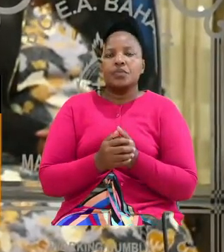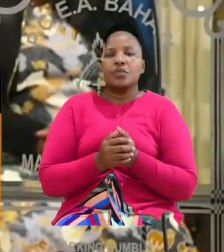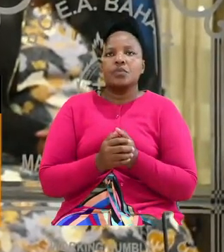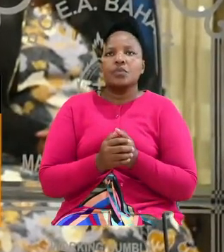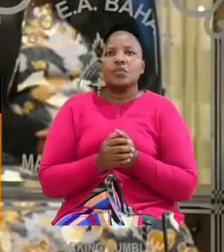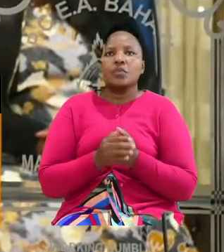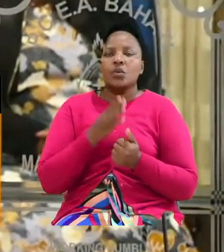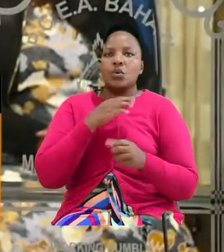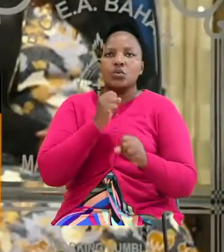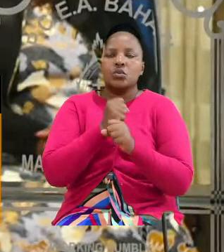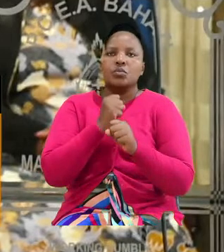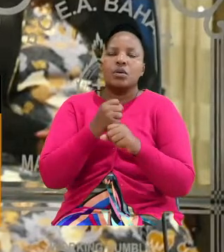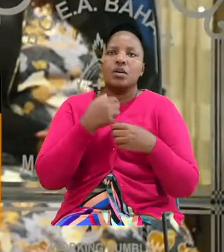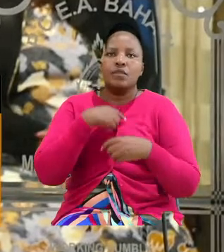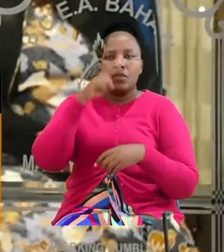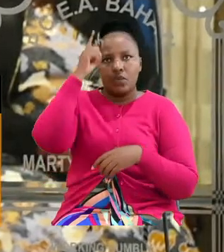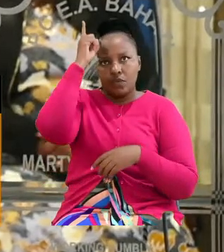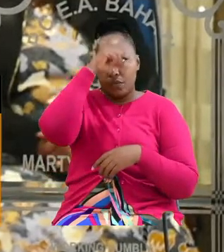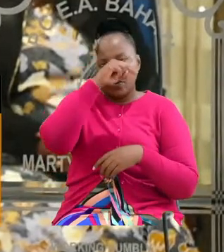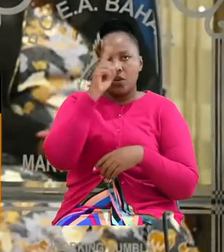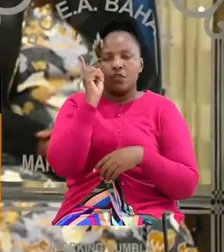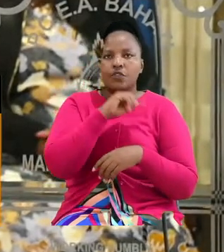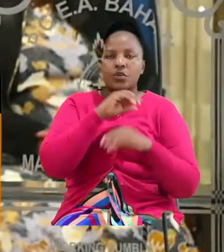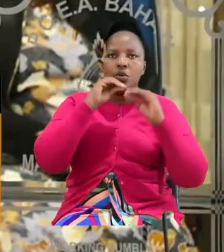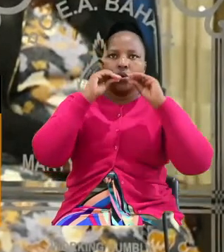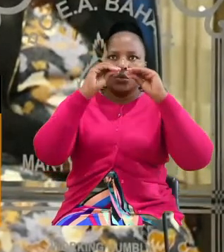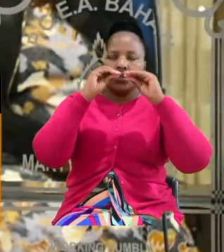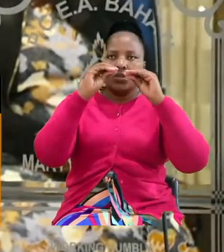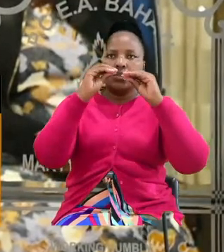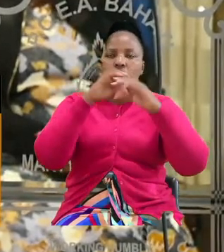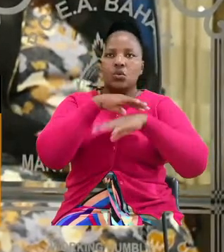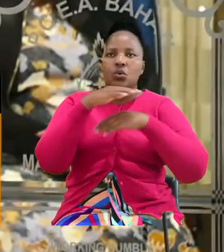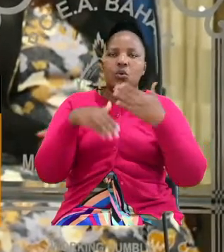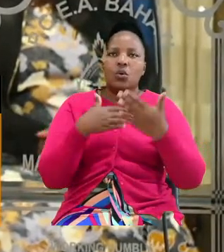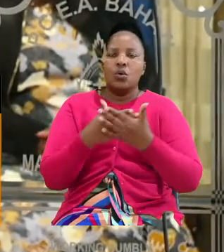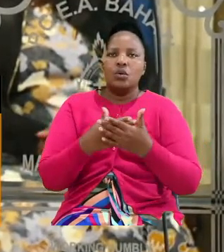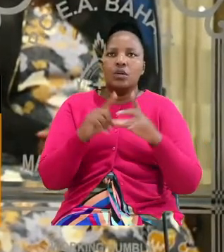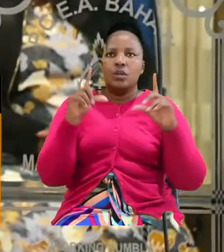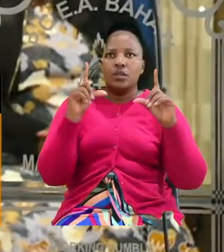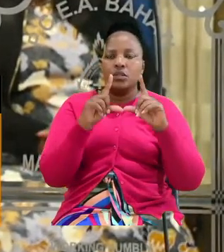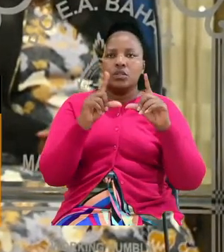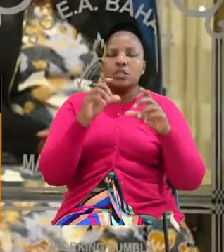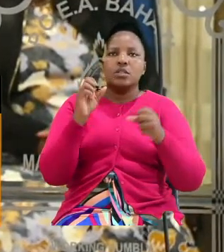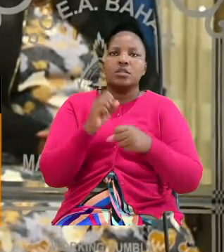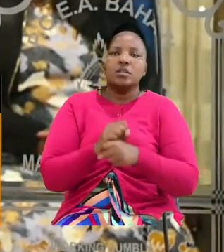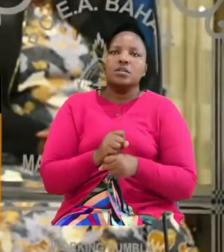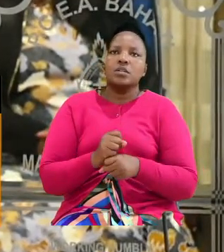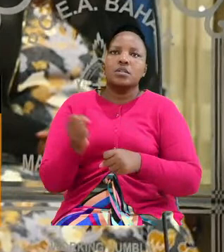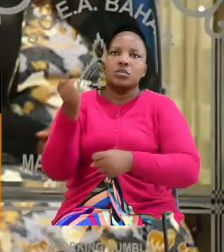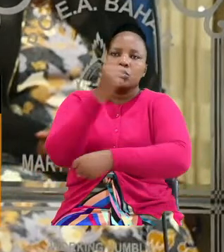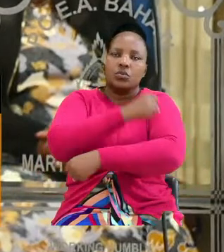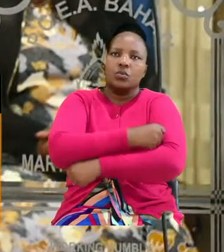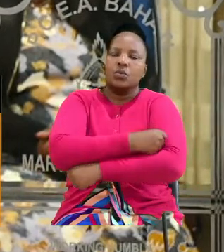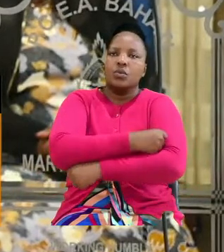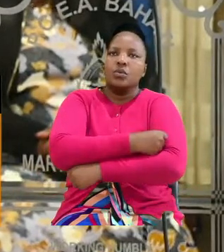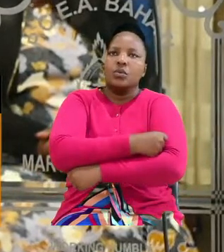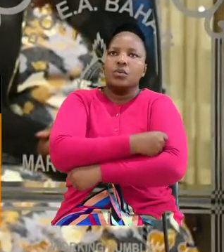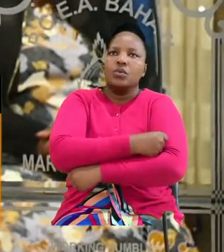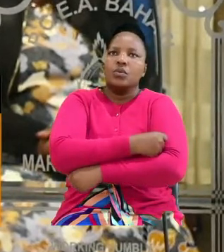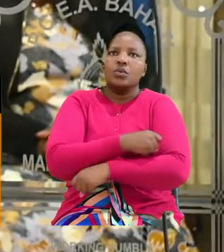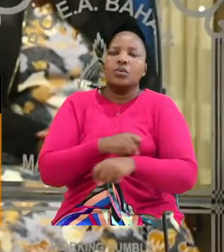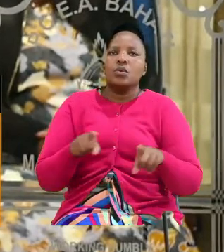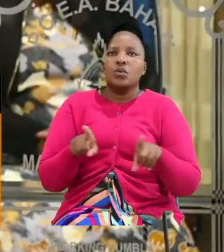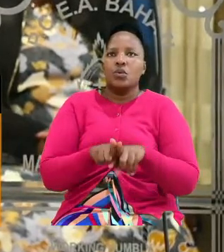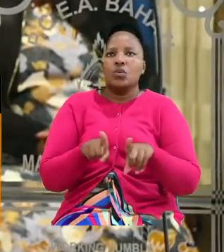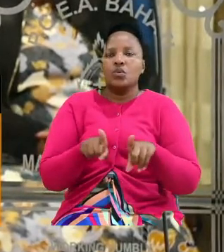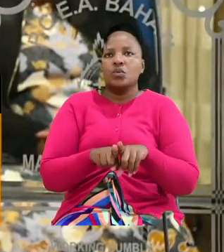teacher qualified and competent to teach computer lessons both in the primary and junior secondary schools as well as any